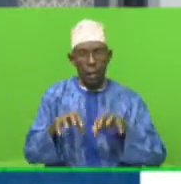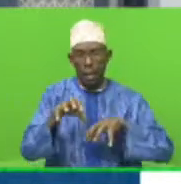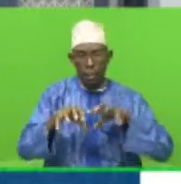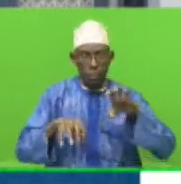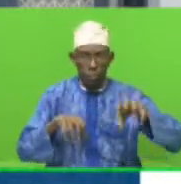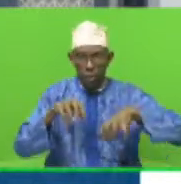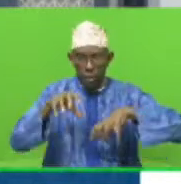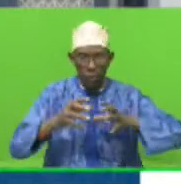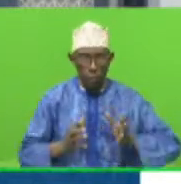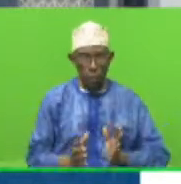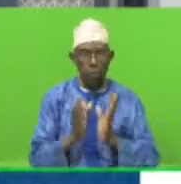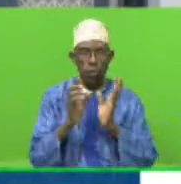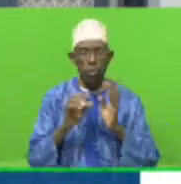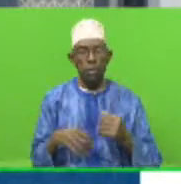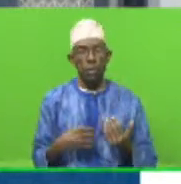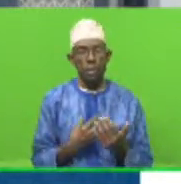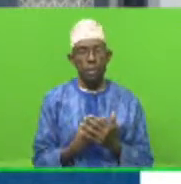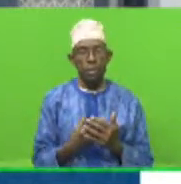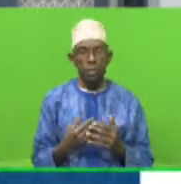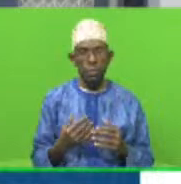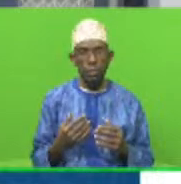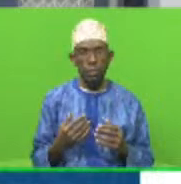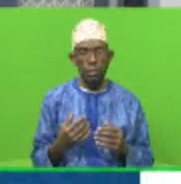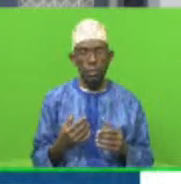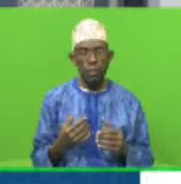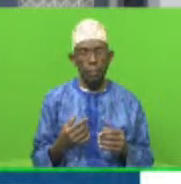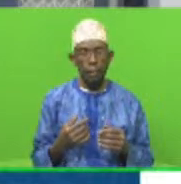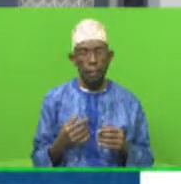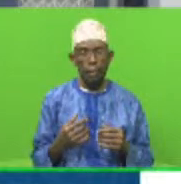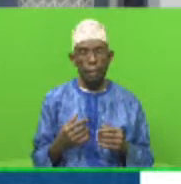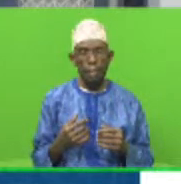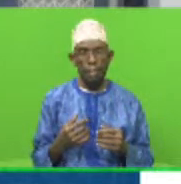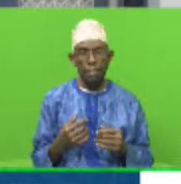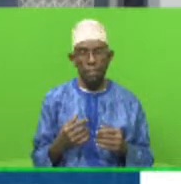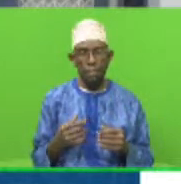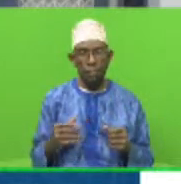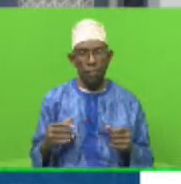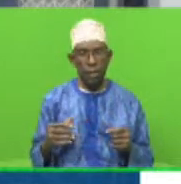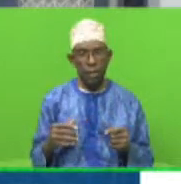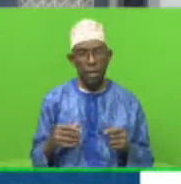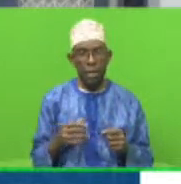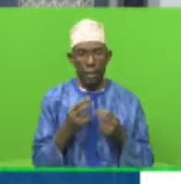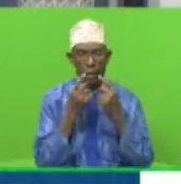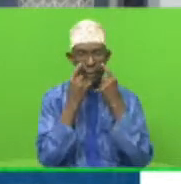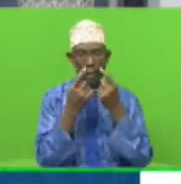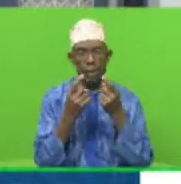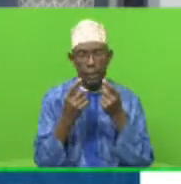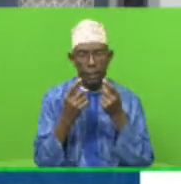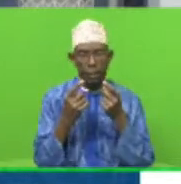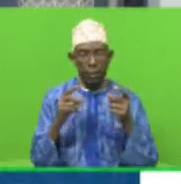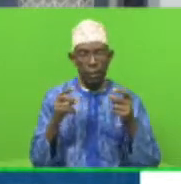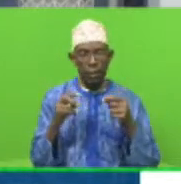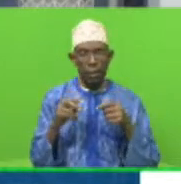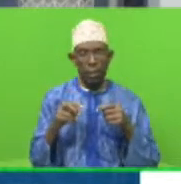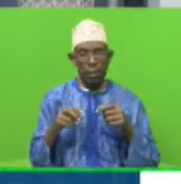give birth to offsprings that are complete. You do not see them, you know, being